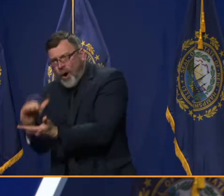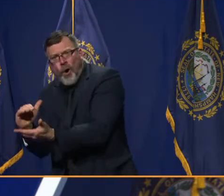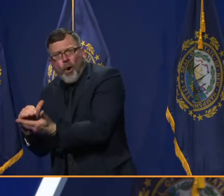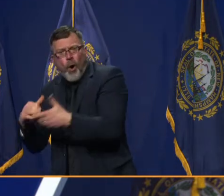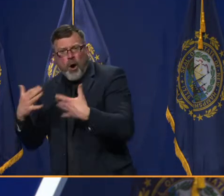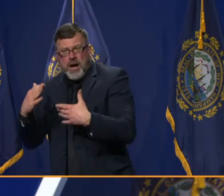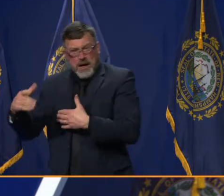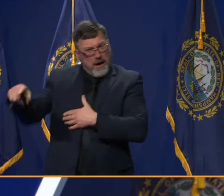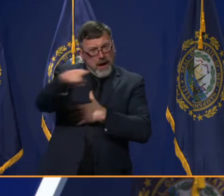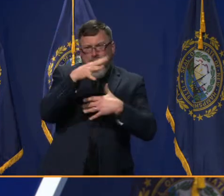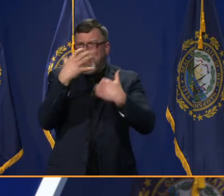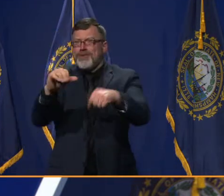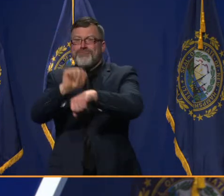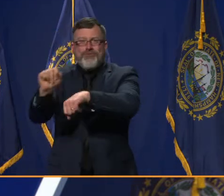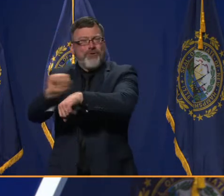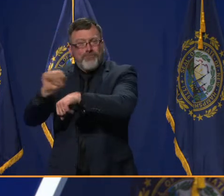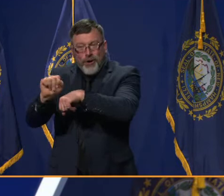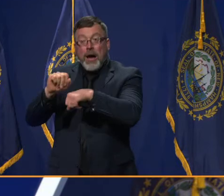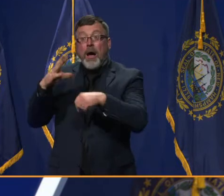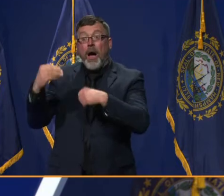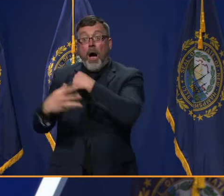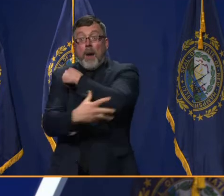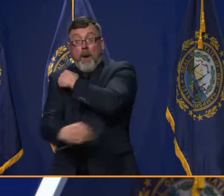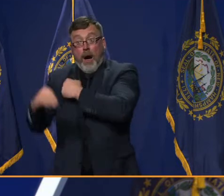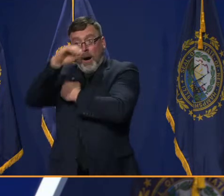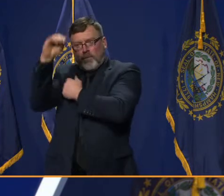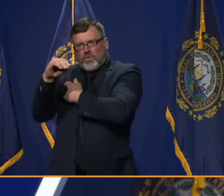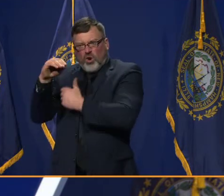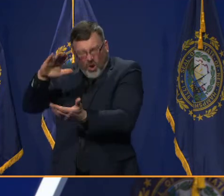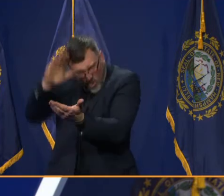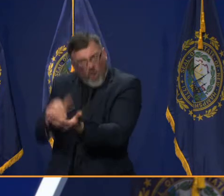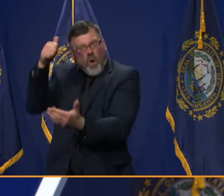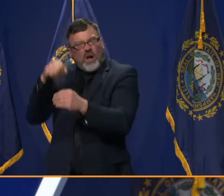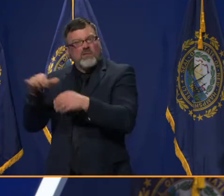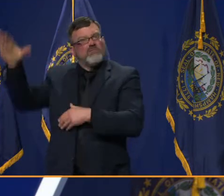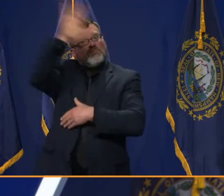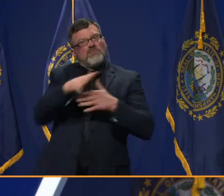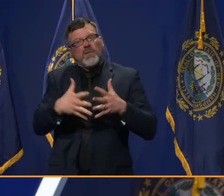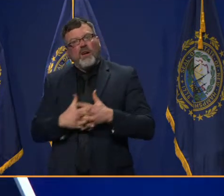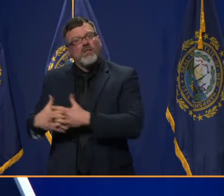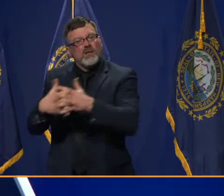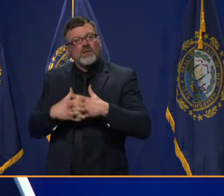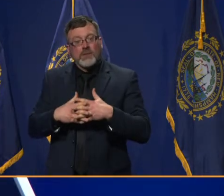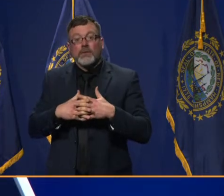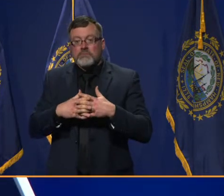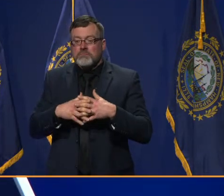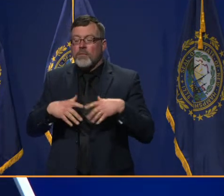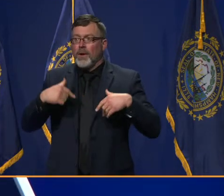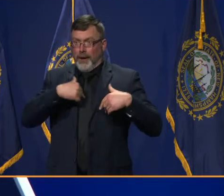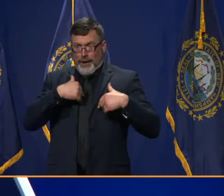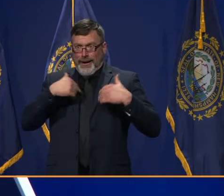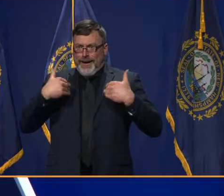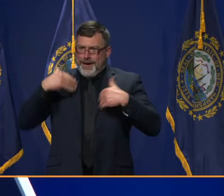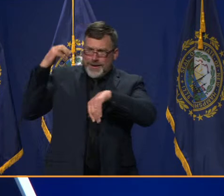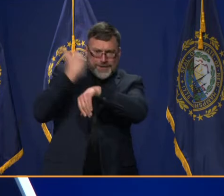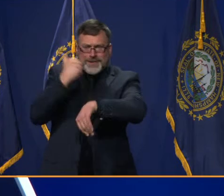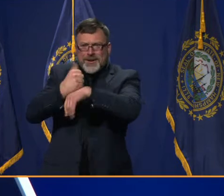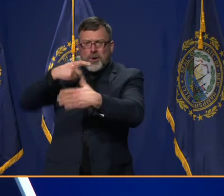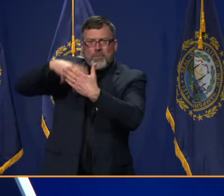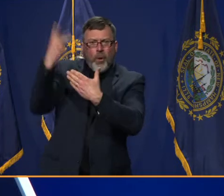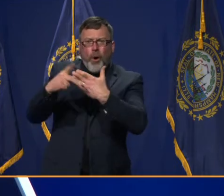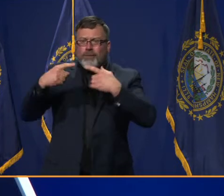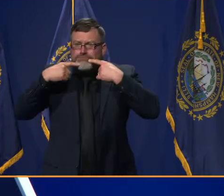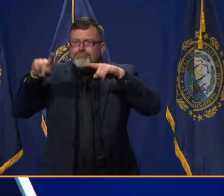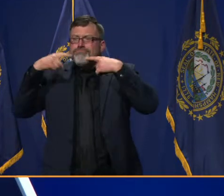nation. And our new innovative programs, they were working across the state. Just a few years after inheriting a